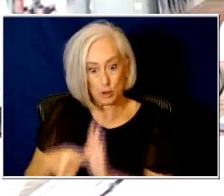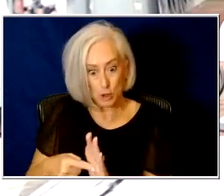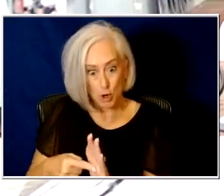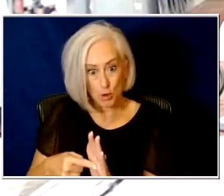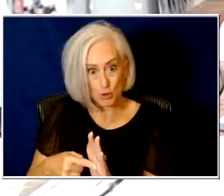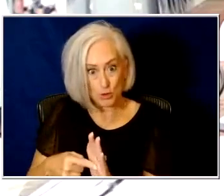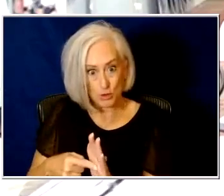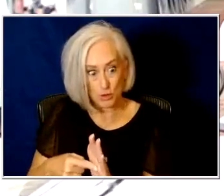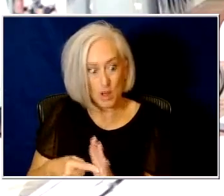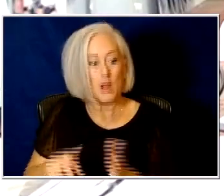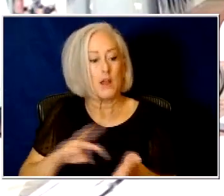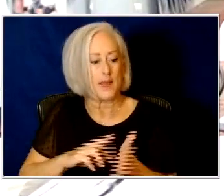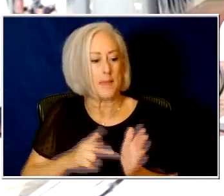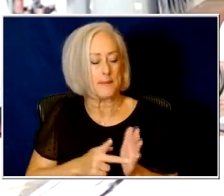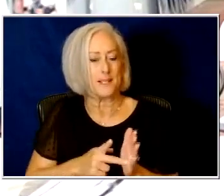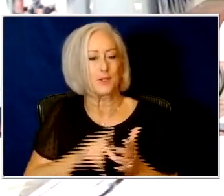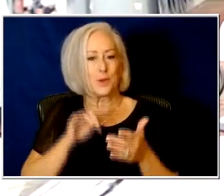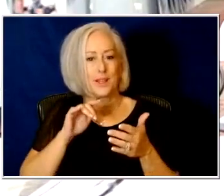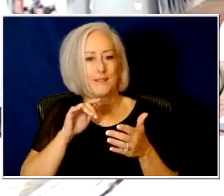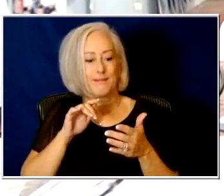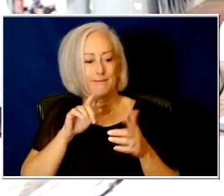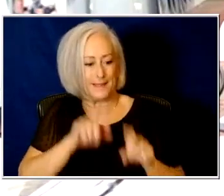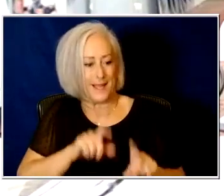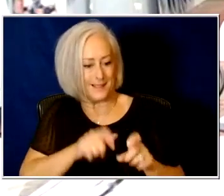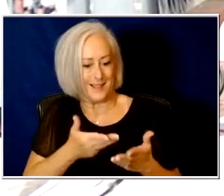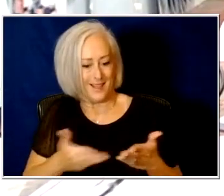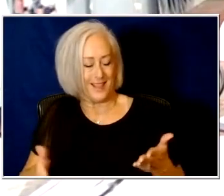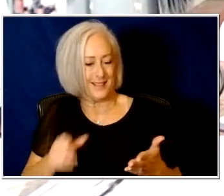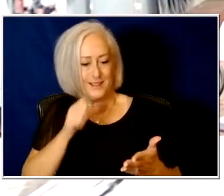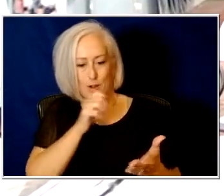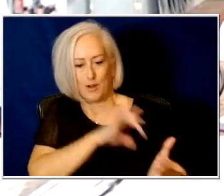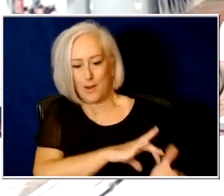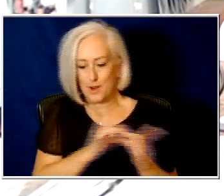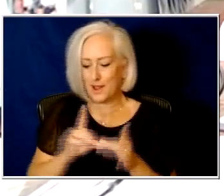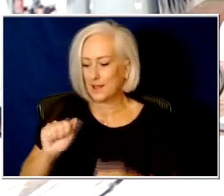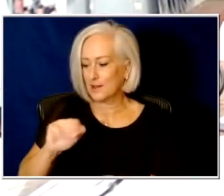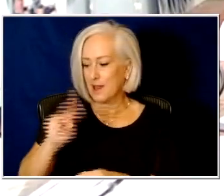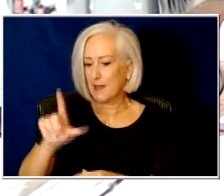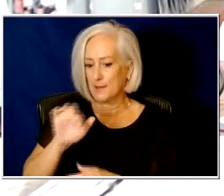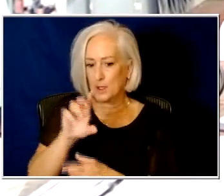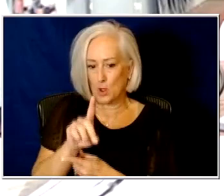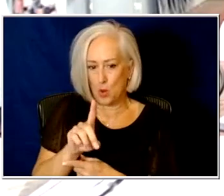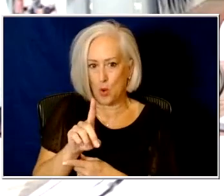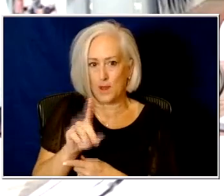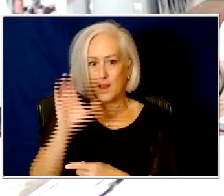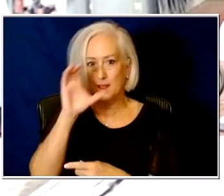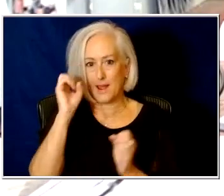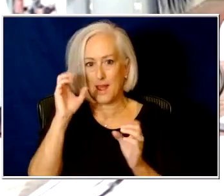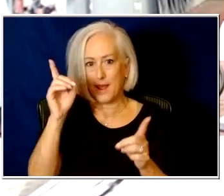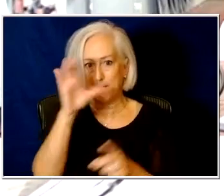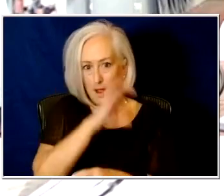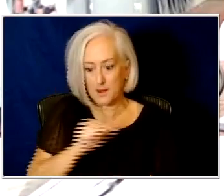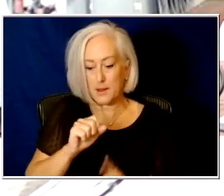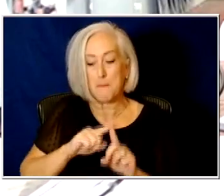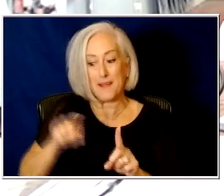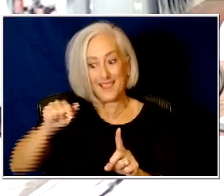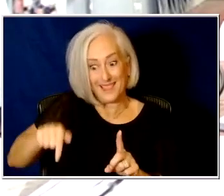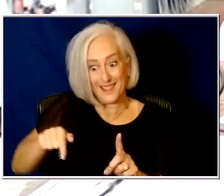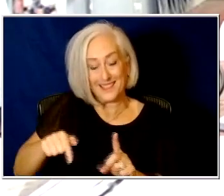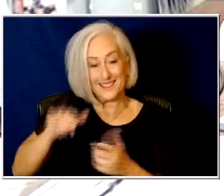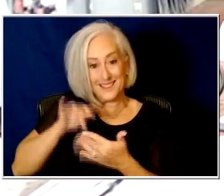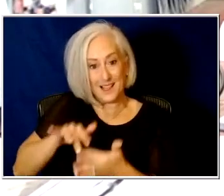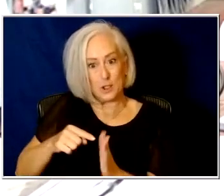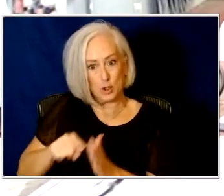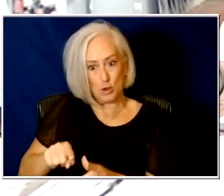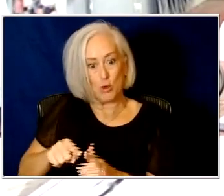things that didn't hold up on the amyloid hypothesis. Now we have some of the first studies showing that people may benefit. And so it does